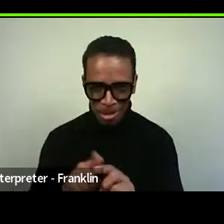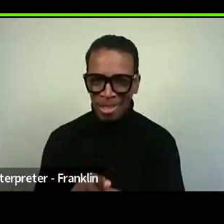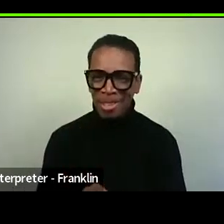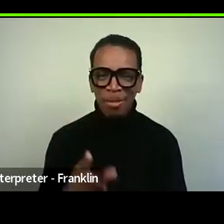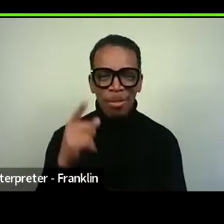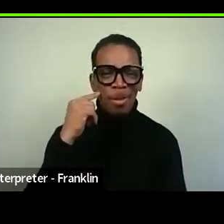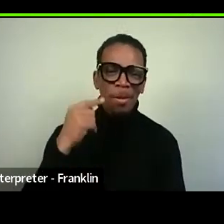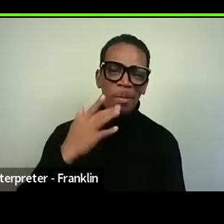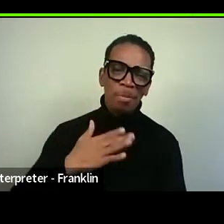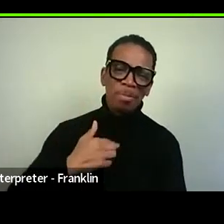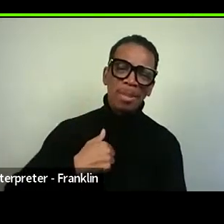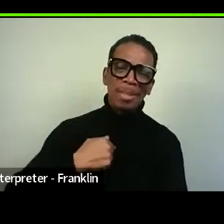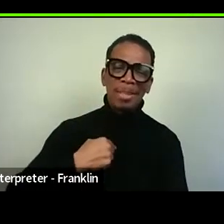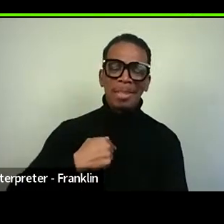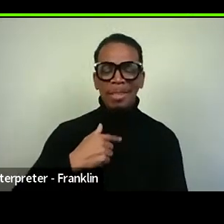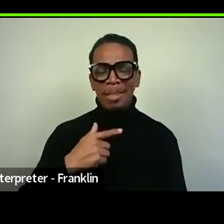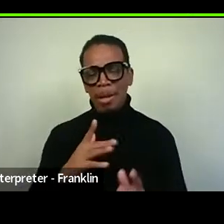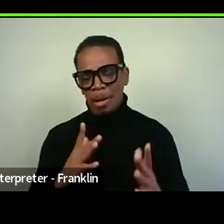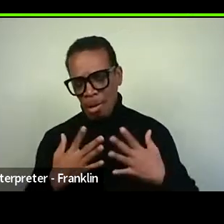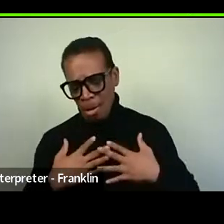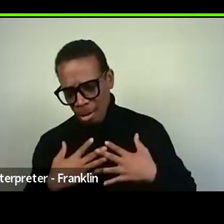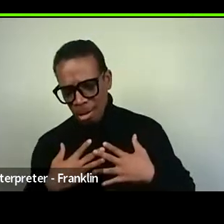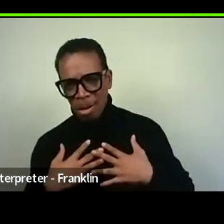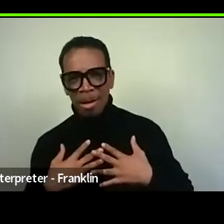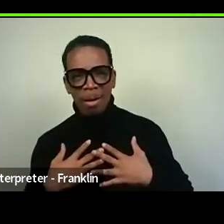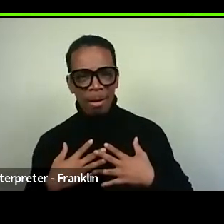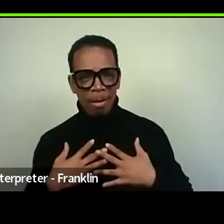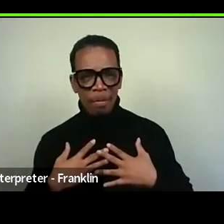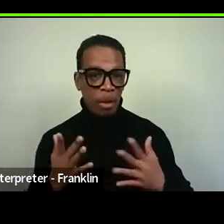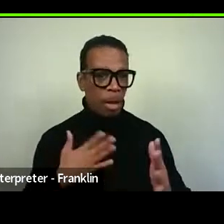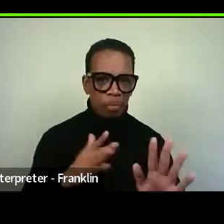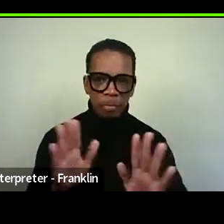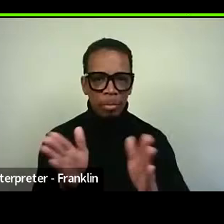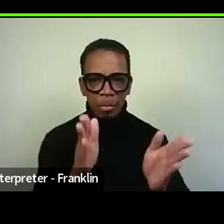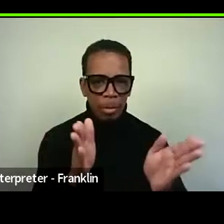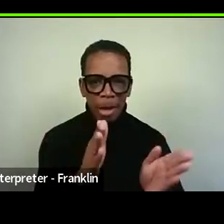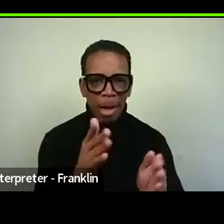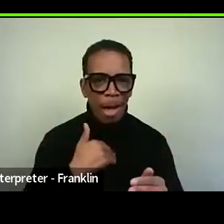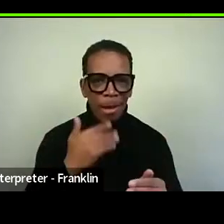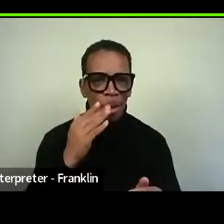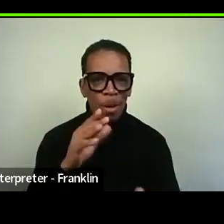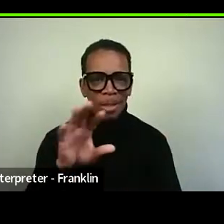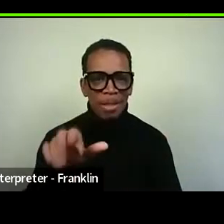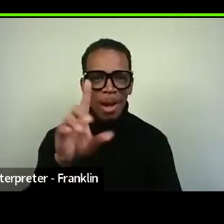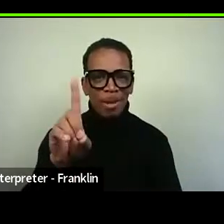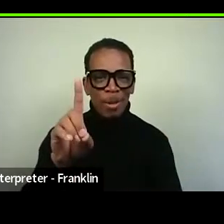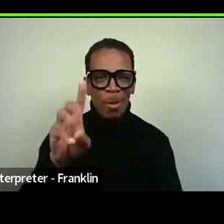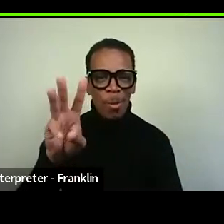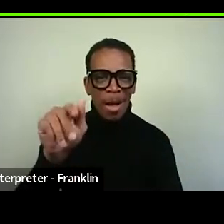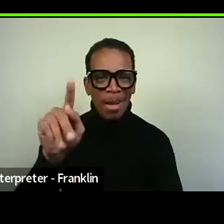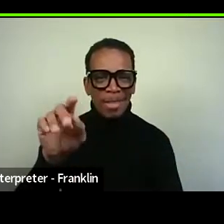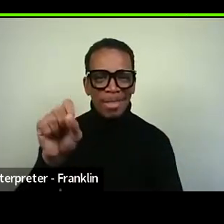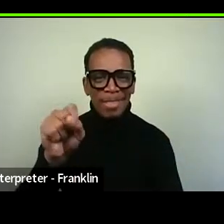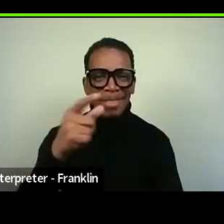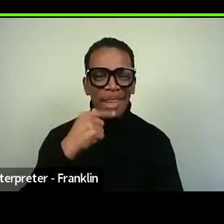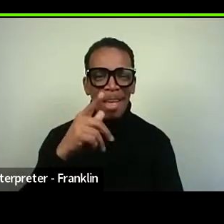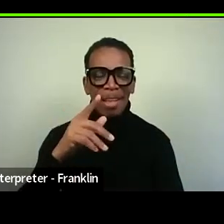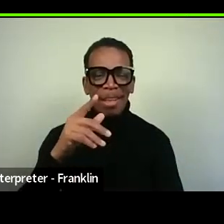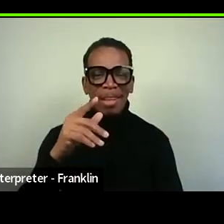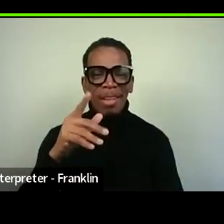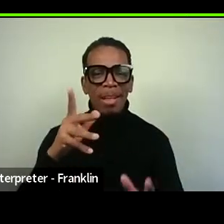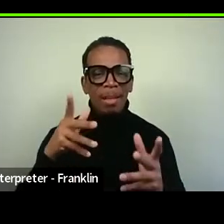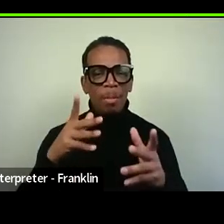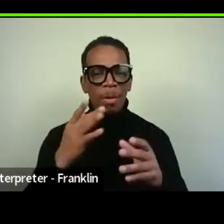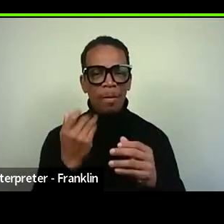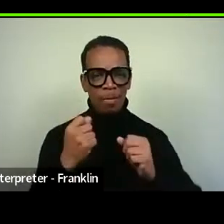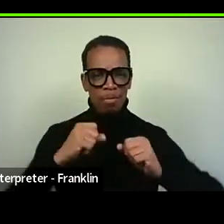for me, it functioned as a space to, and I know Dr. Watts said, lay your hair down and, bring it down. But for me,